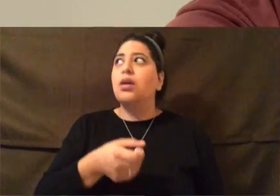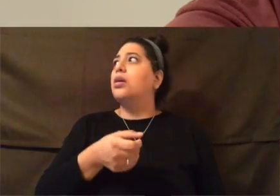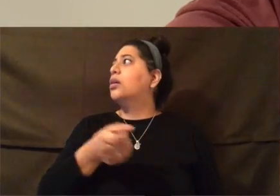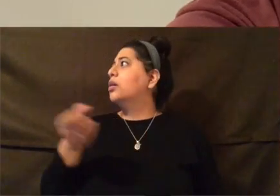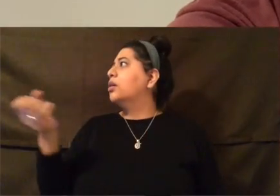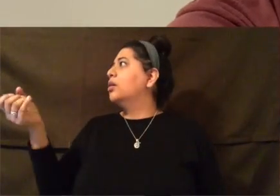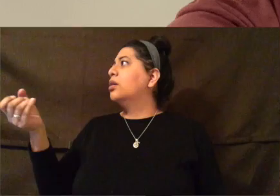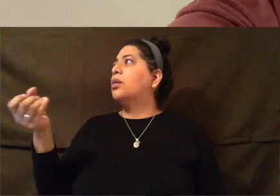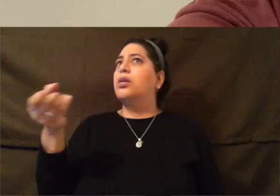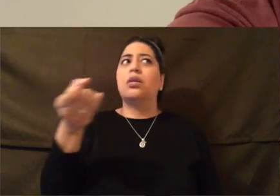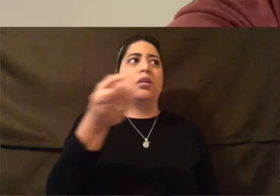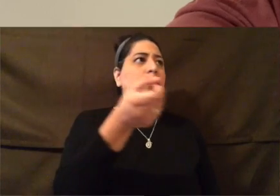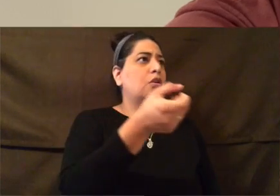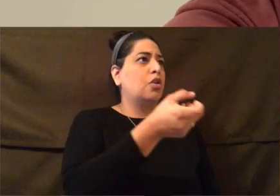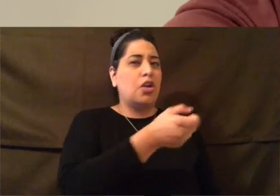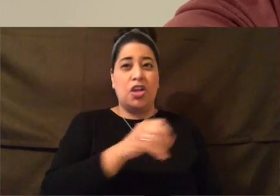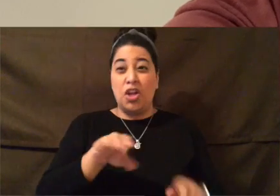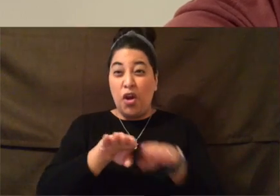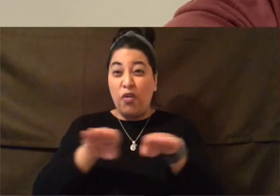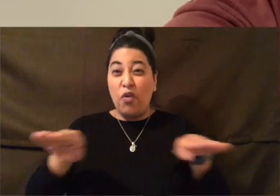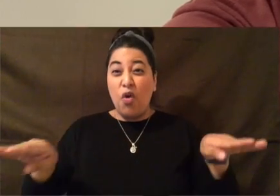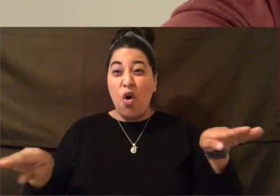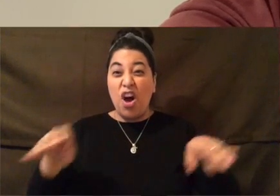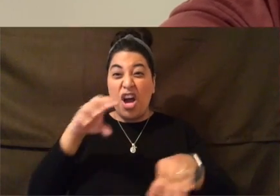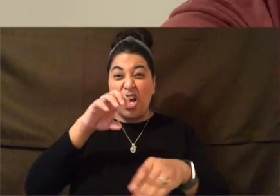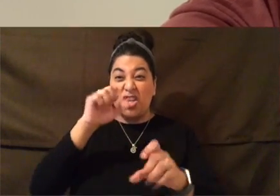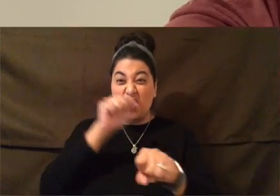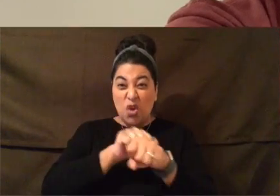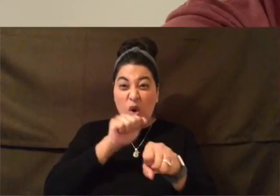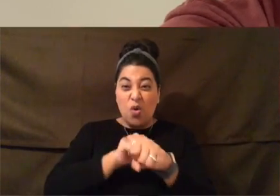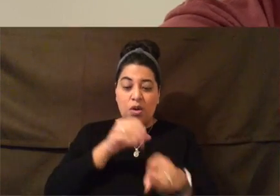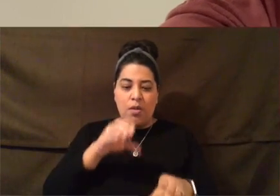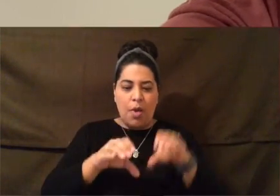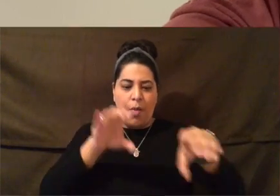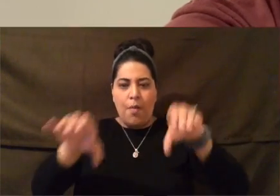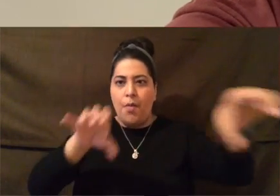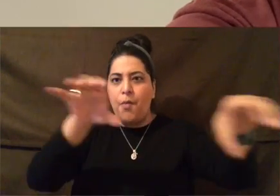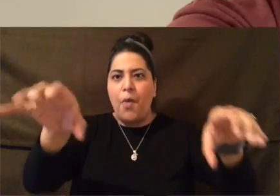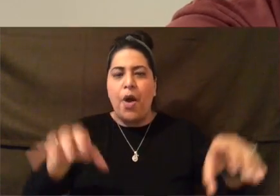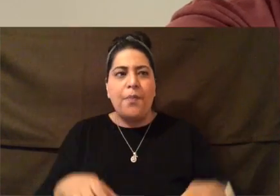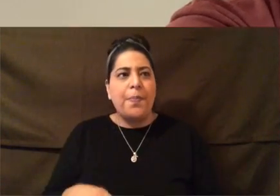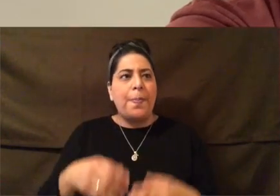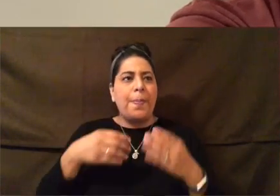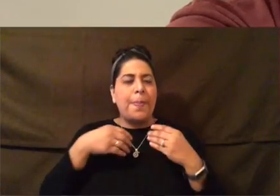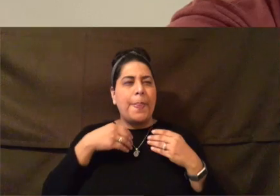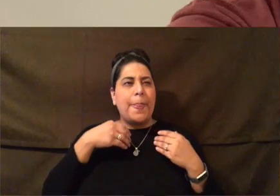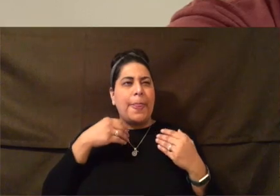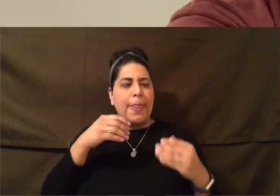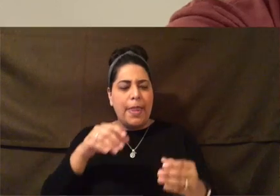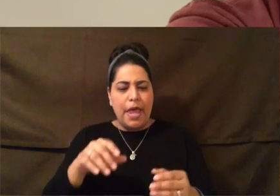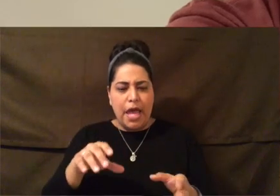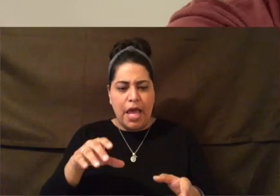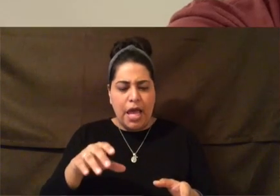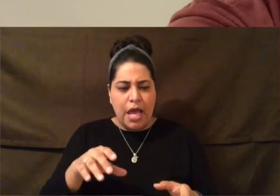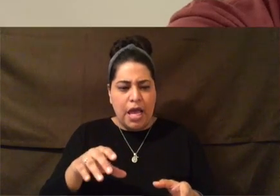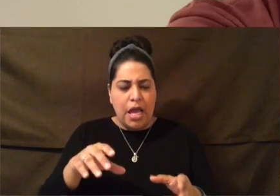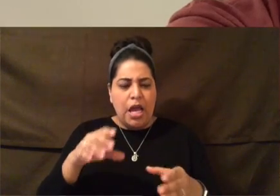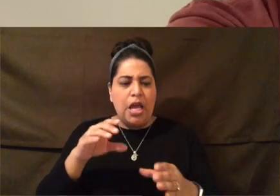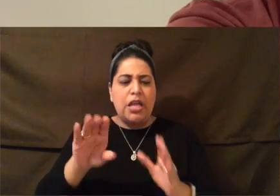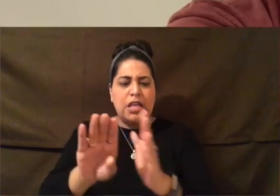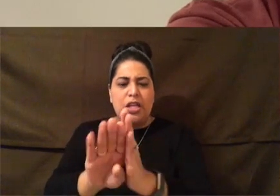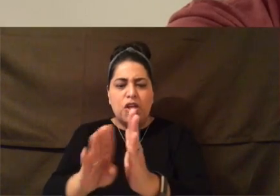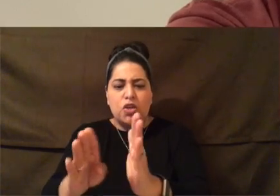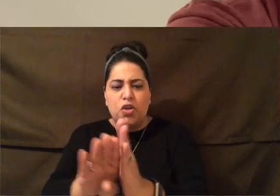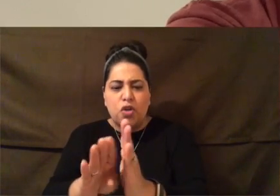shined the flashlight around the room. The floor was made up of stones. The trap door in the picture was 5 stones away from